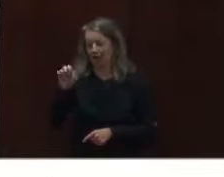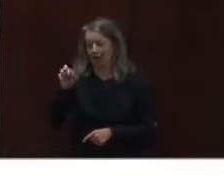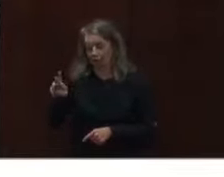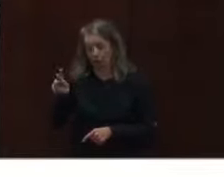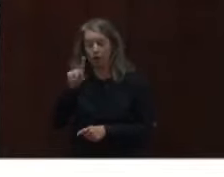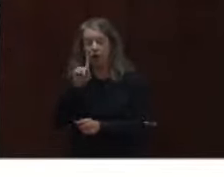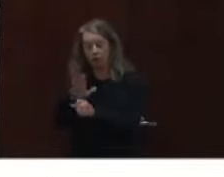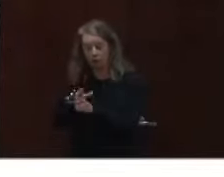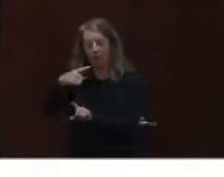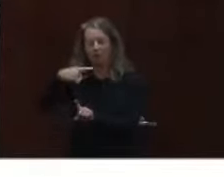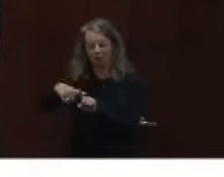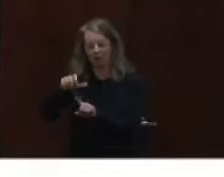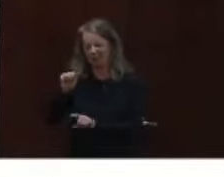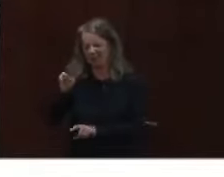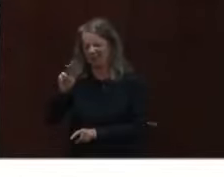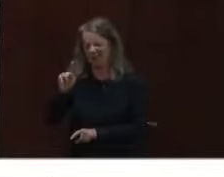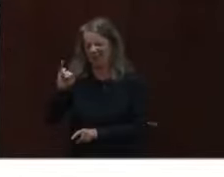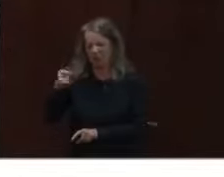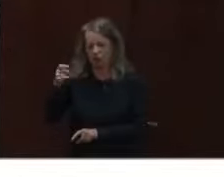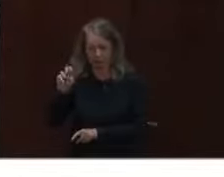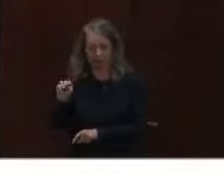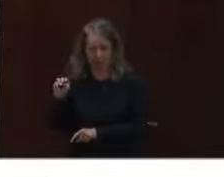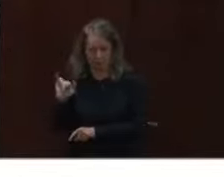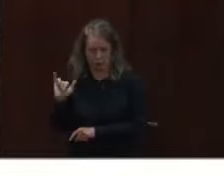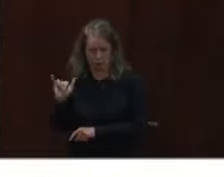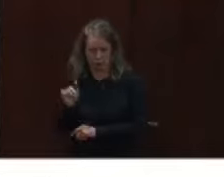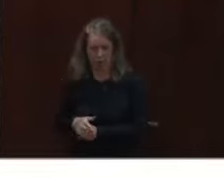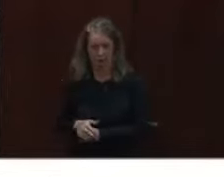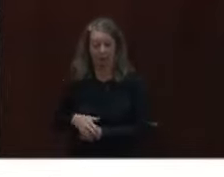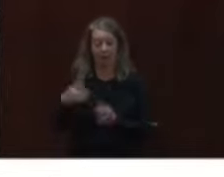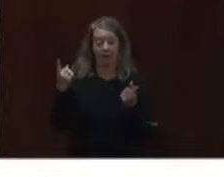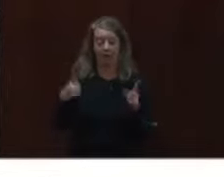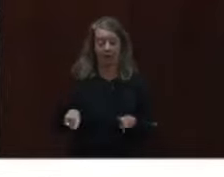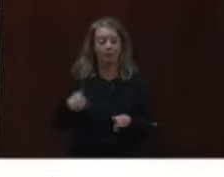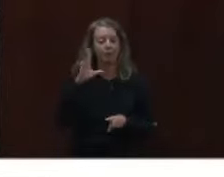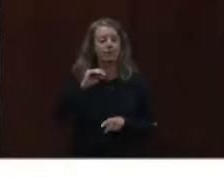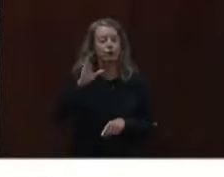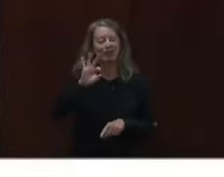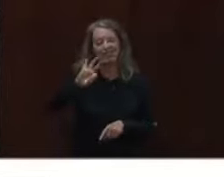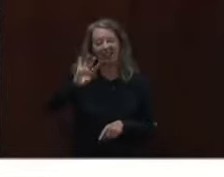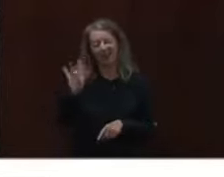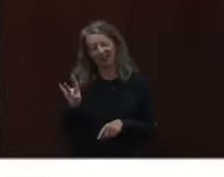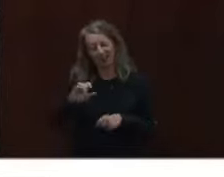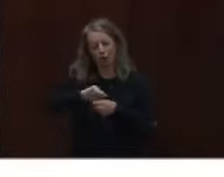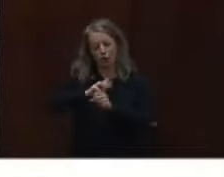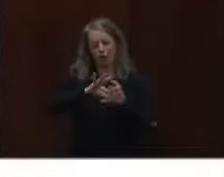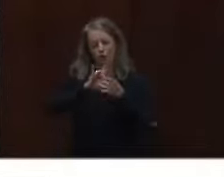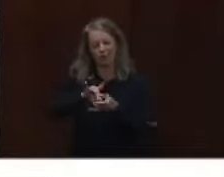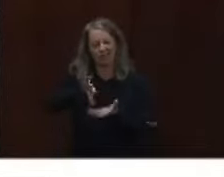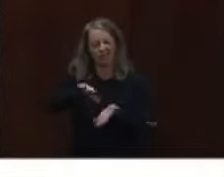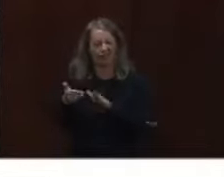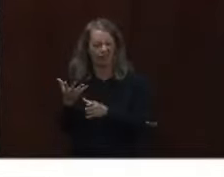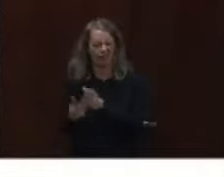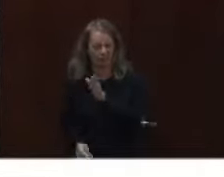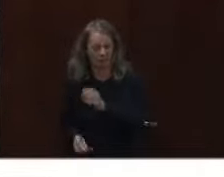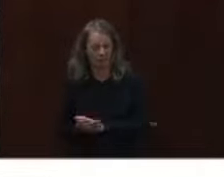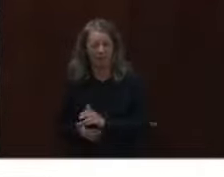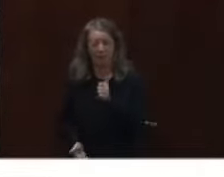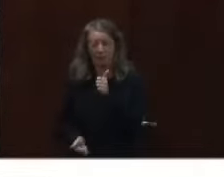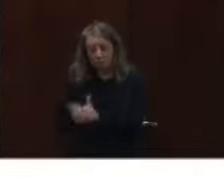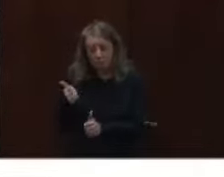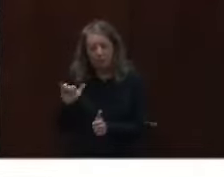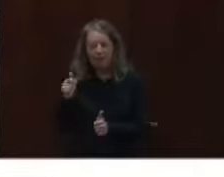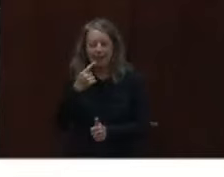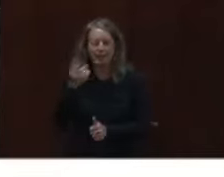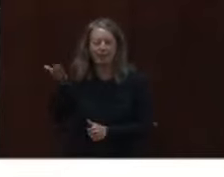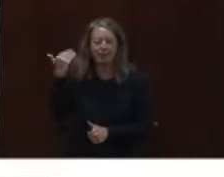antigen. We've also experienced 98 COVID-related deaths. The majority, as you've heard me say before,